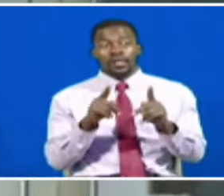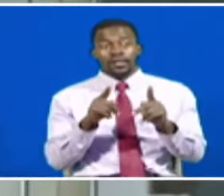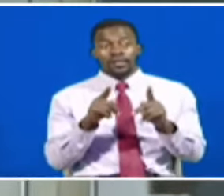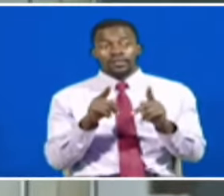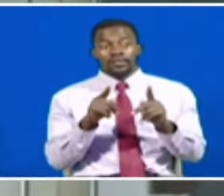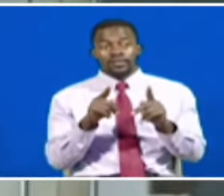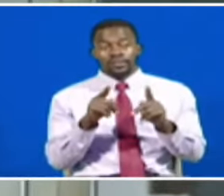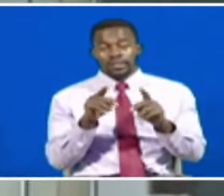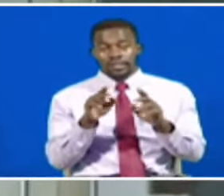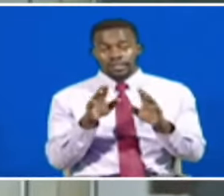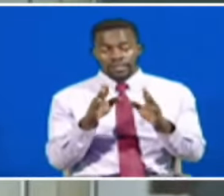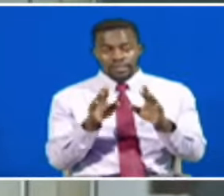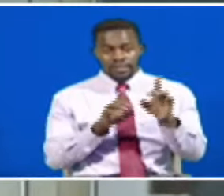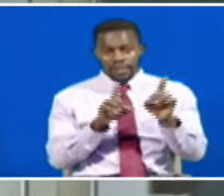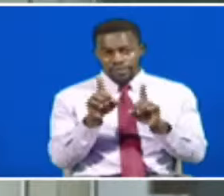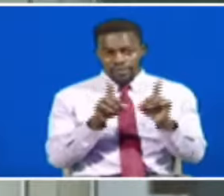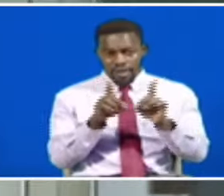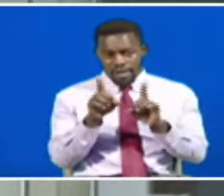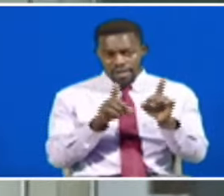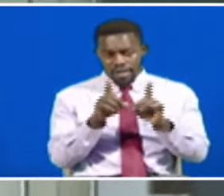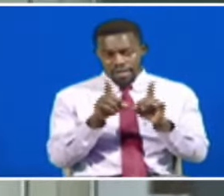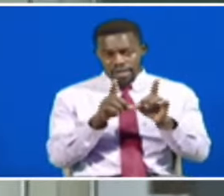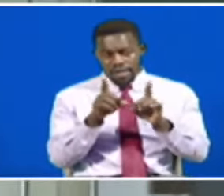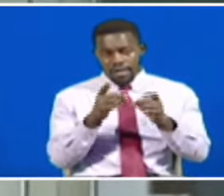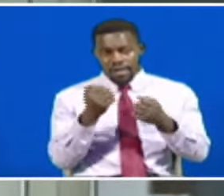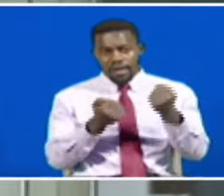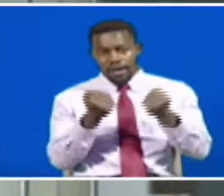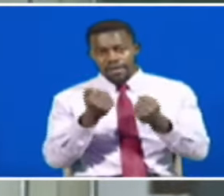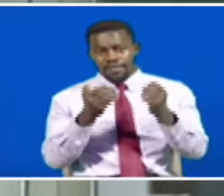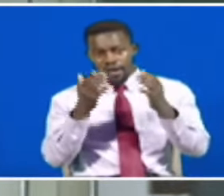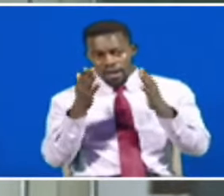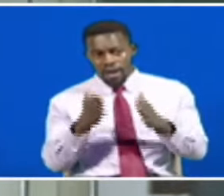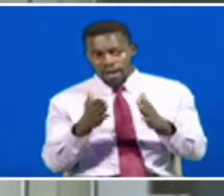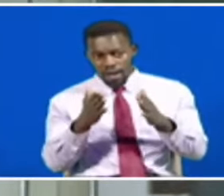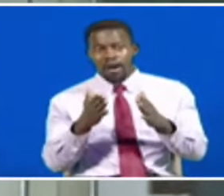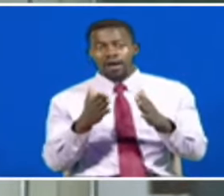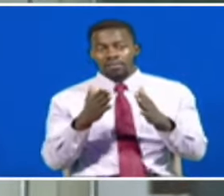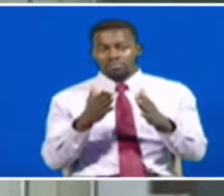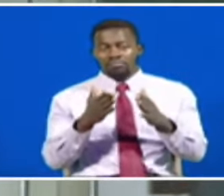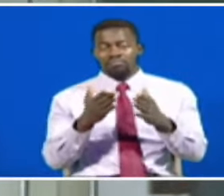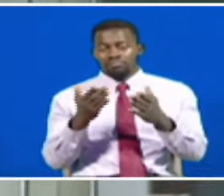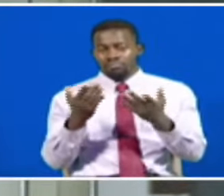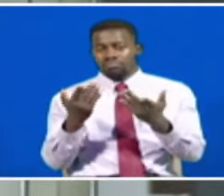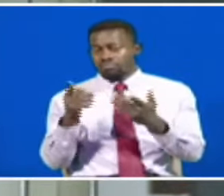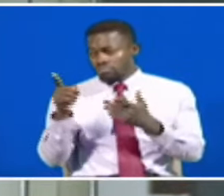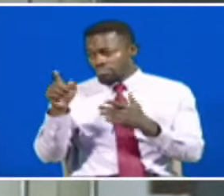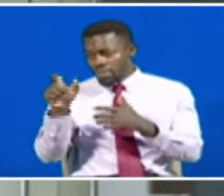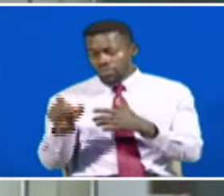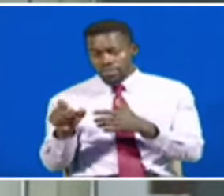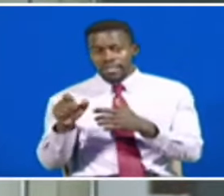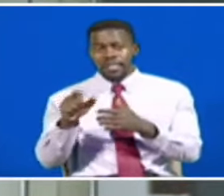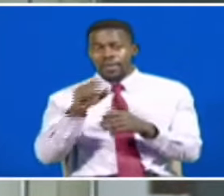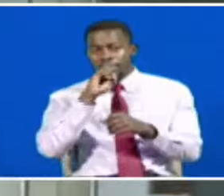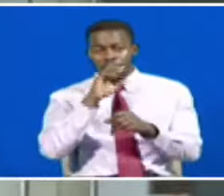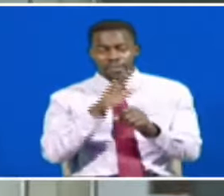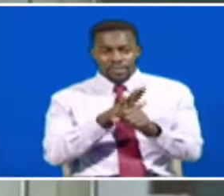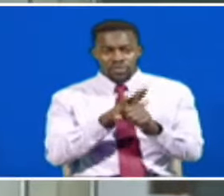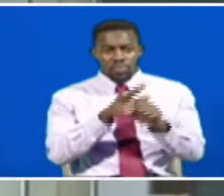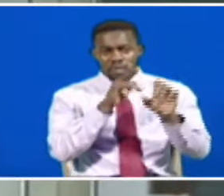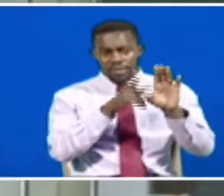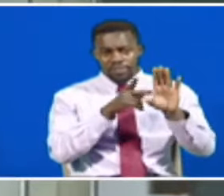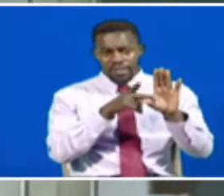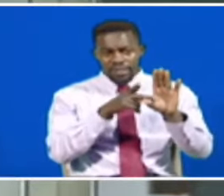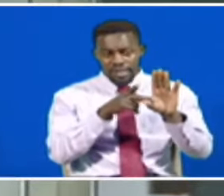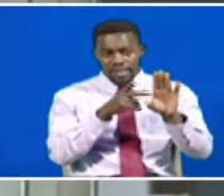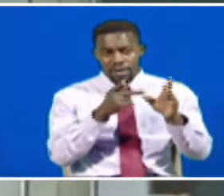Esa-Pekka Lapi has said he's excited to take part in this year's Safari Rally. Lapi won the last leg of the World Rally